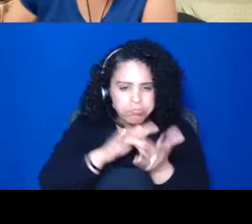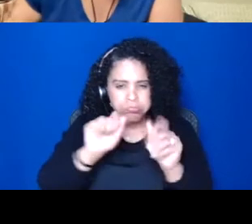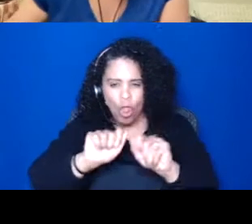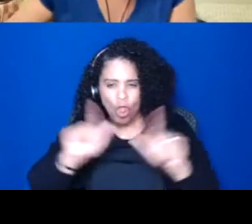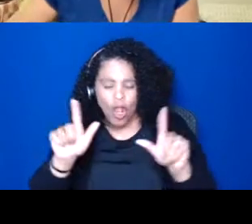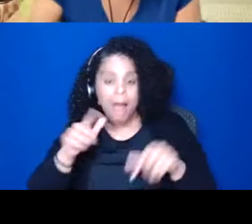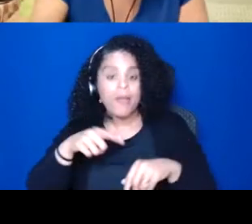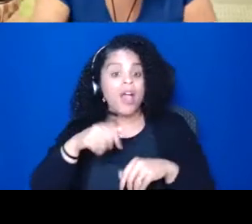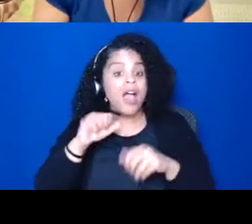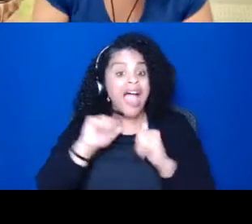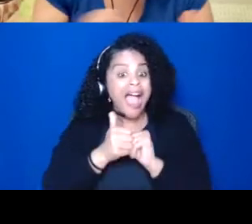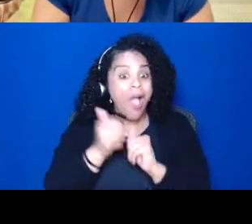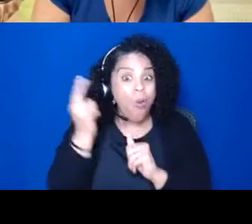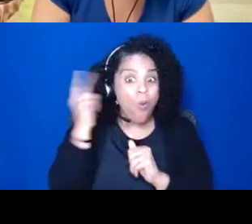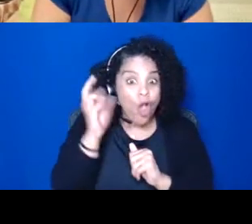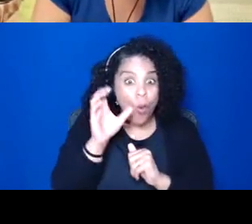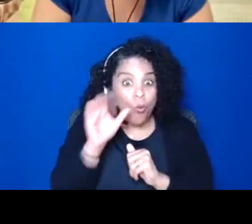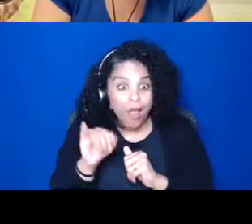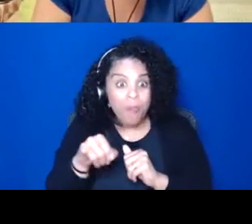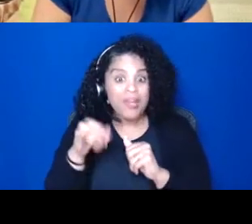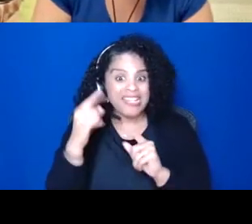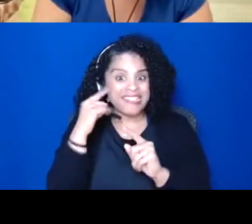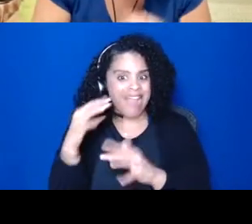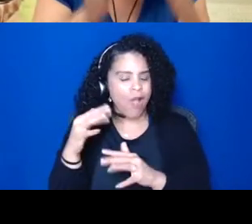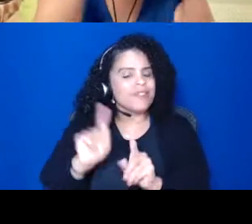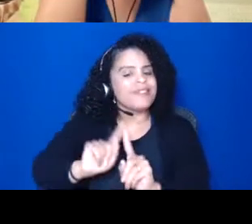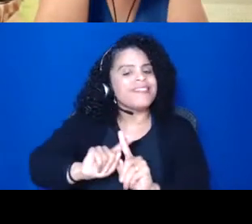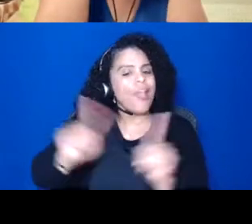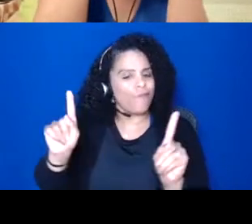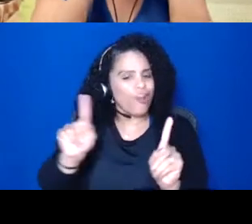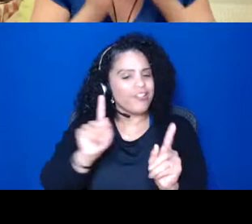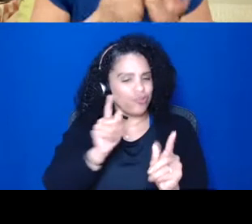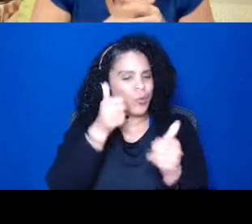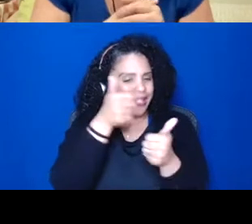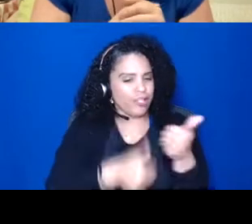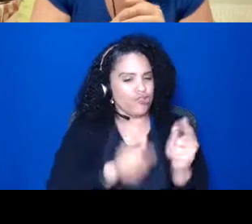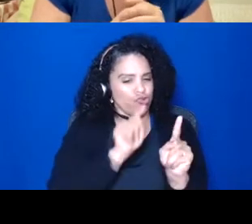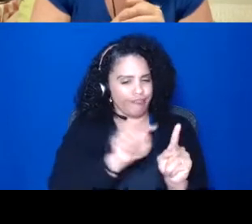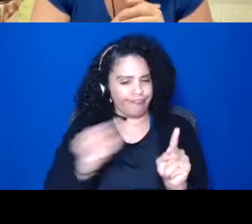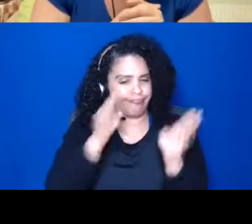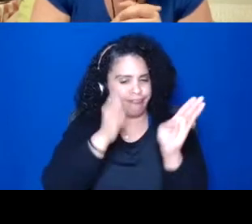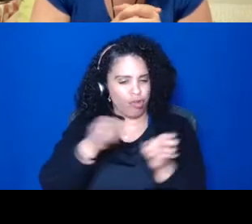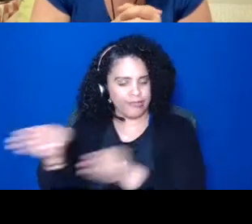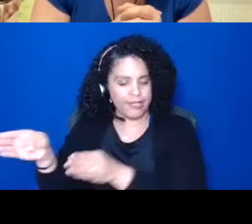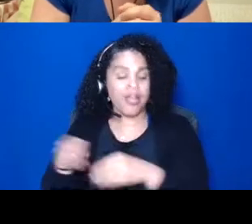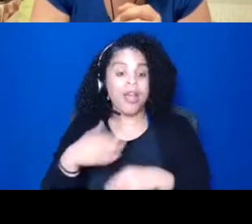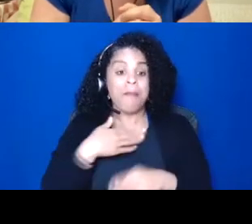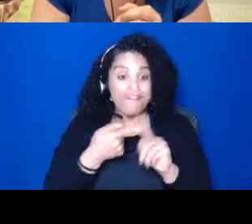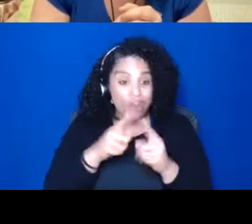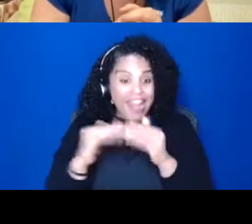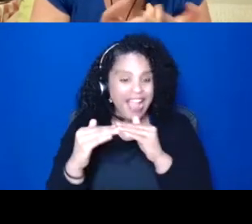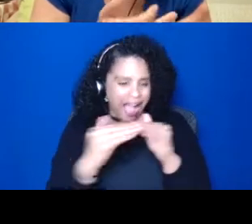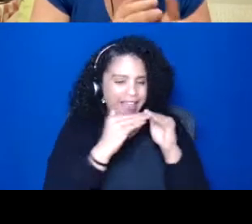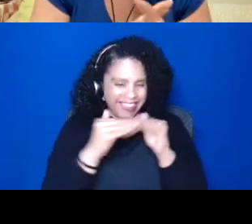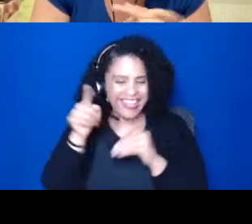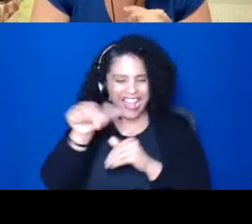cochlear implants sound will be different to different individuals. My friend and colleague, another deaf